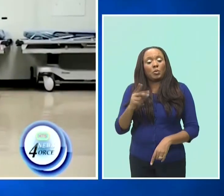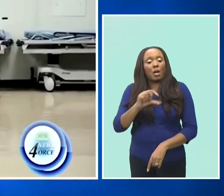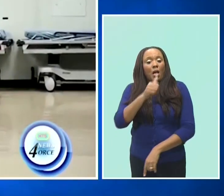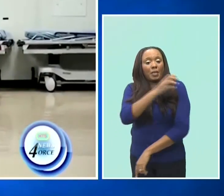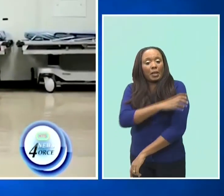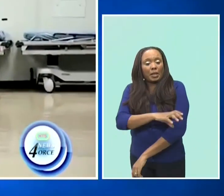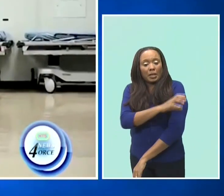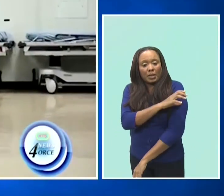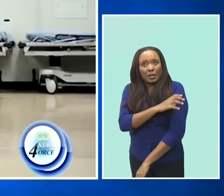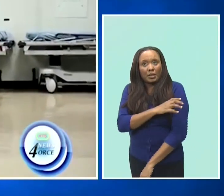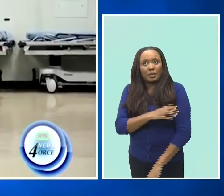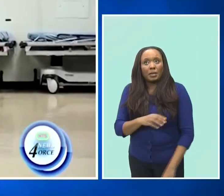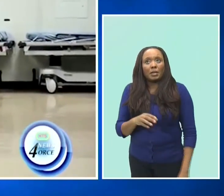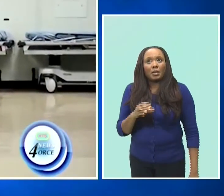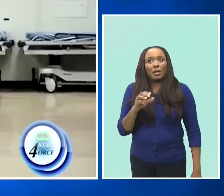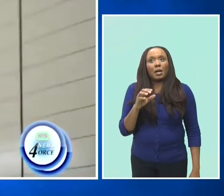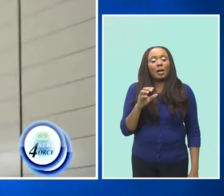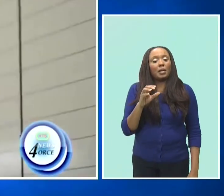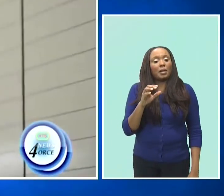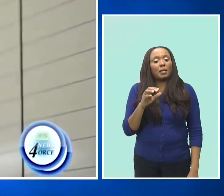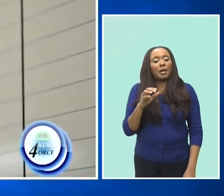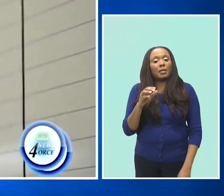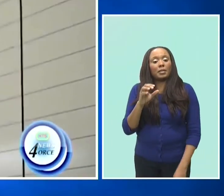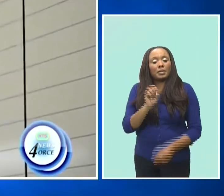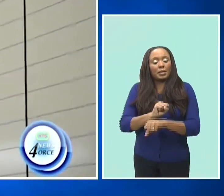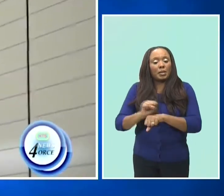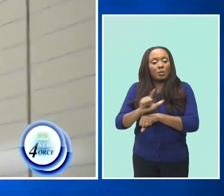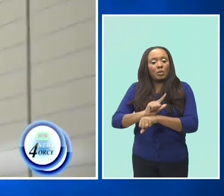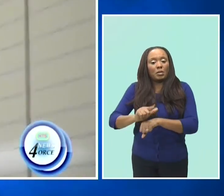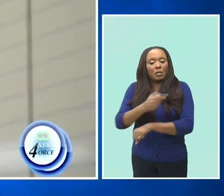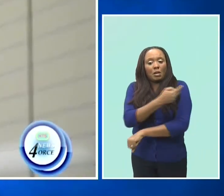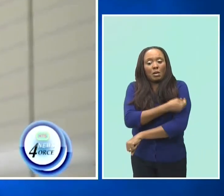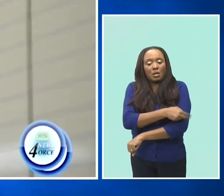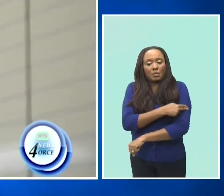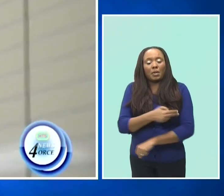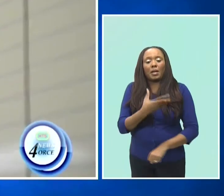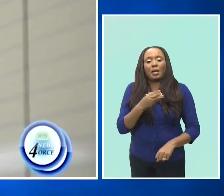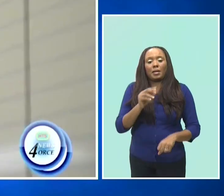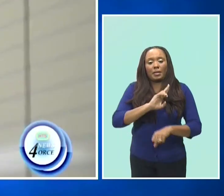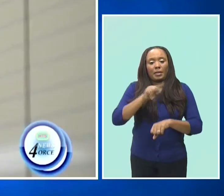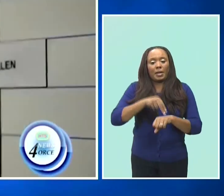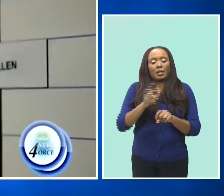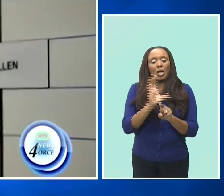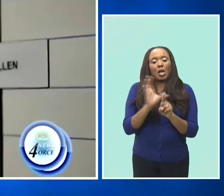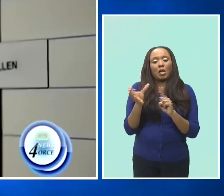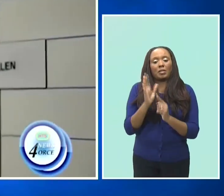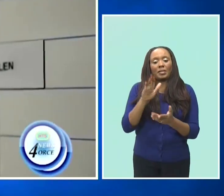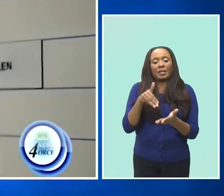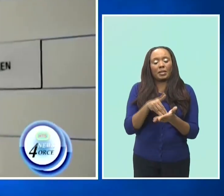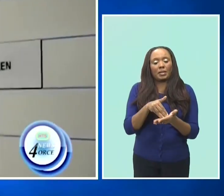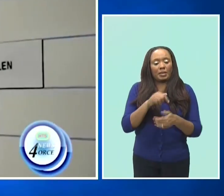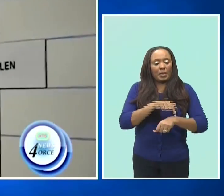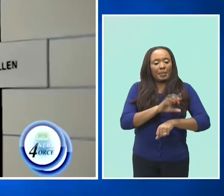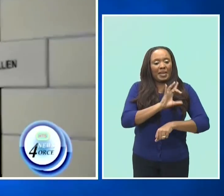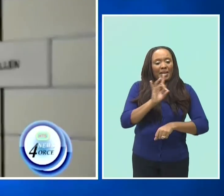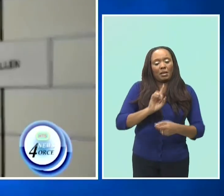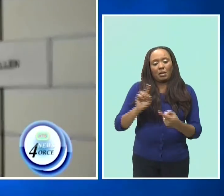general public at the Owen King EU Hospital and the National Cultural Center from 8 a.m. to 4 p.m. daily.